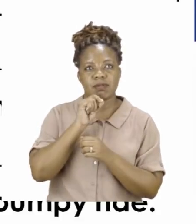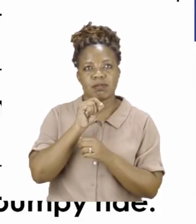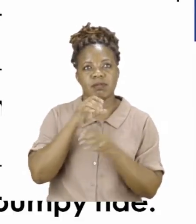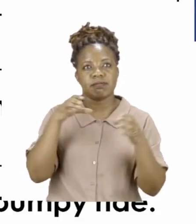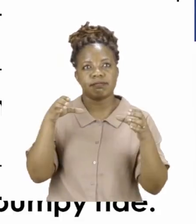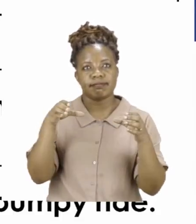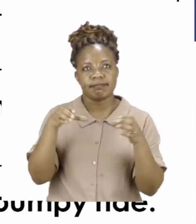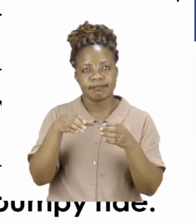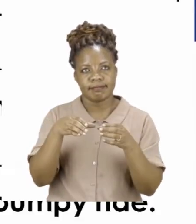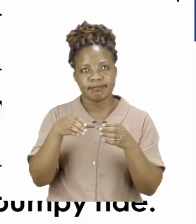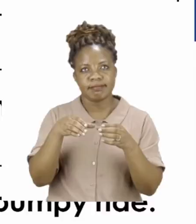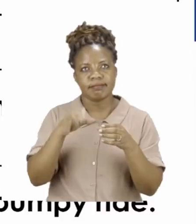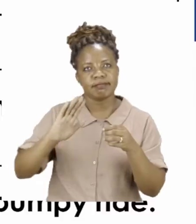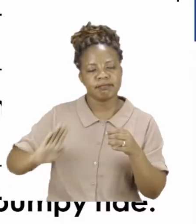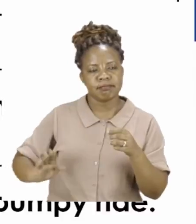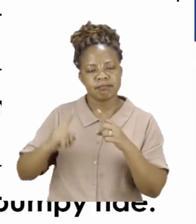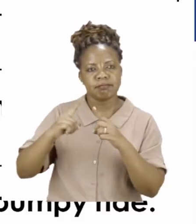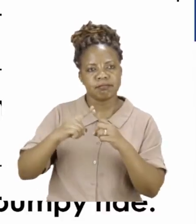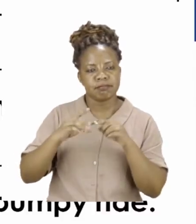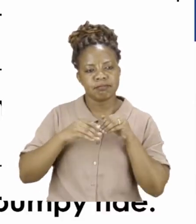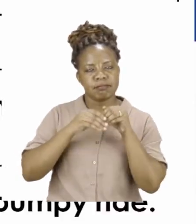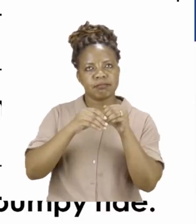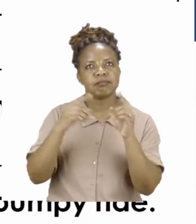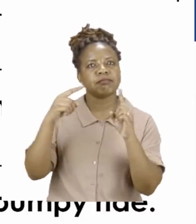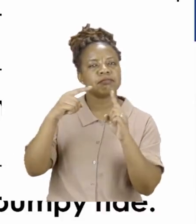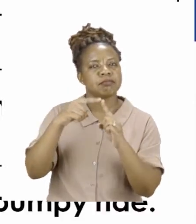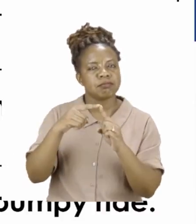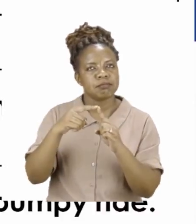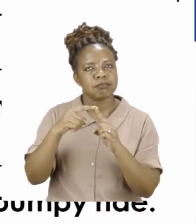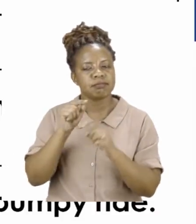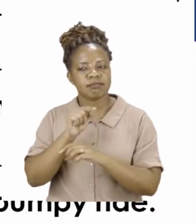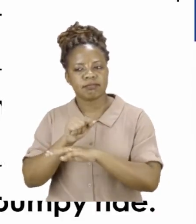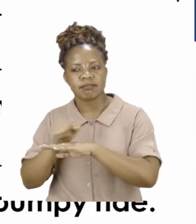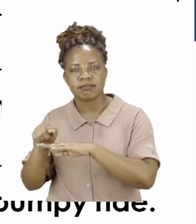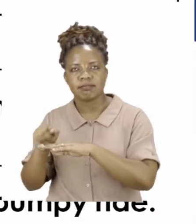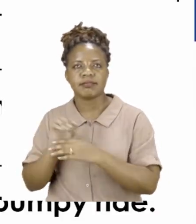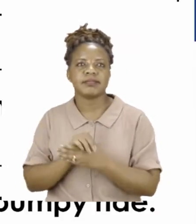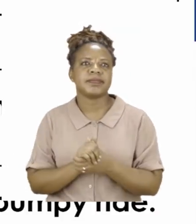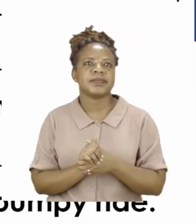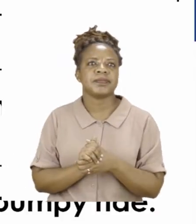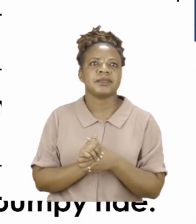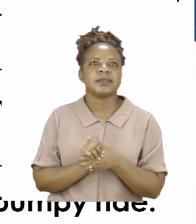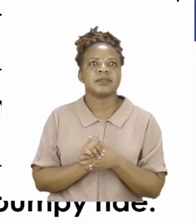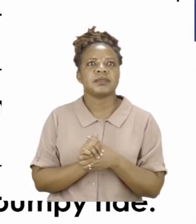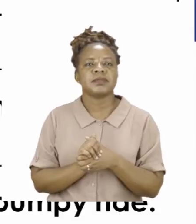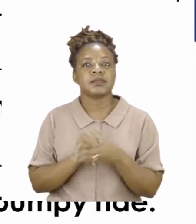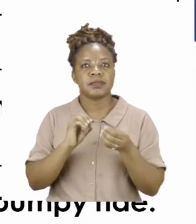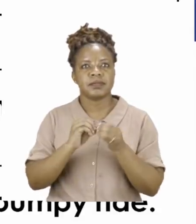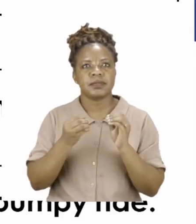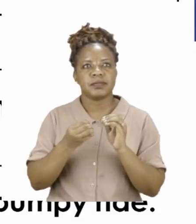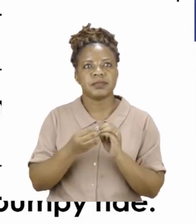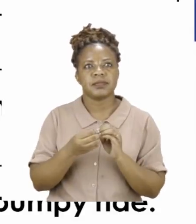The class wants to travel to dash. Number 2